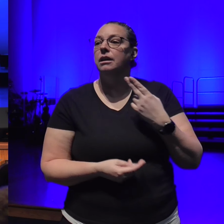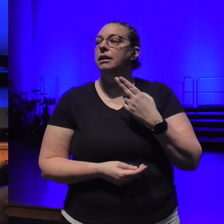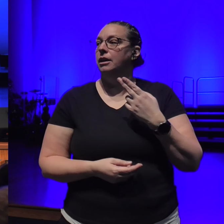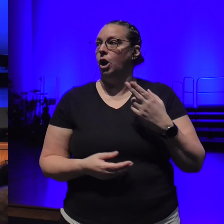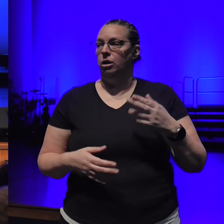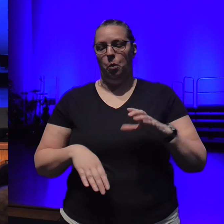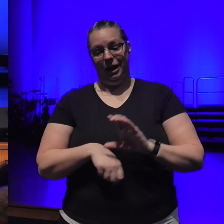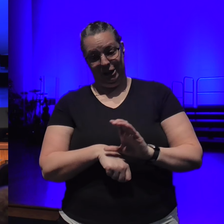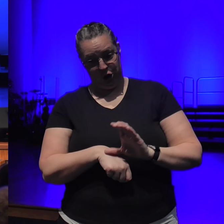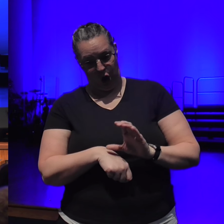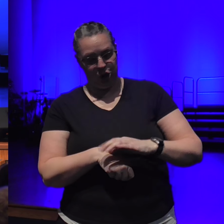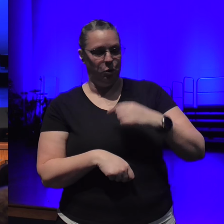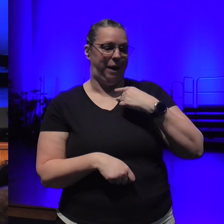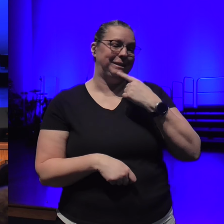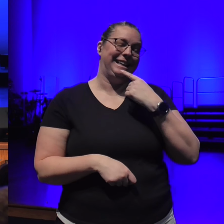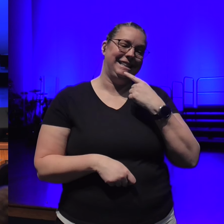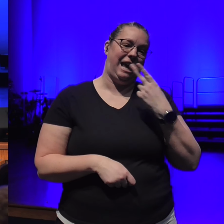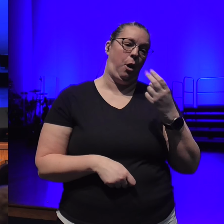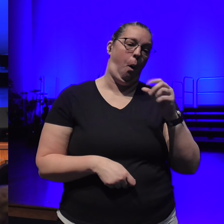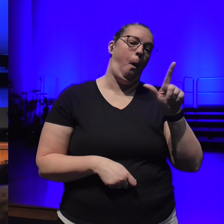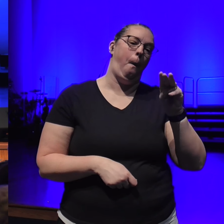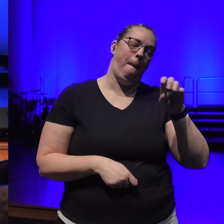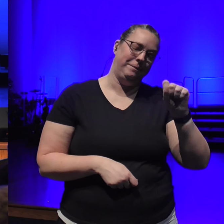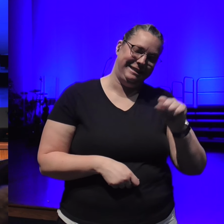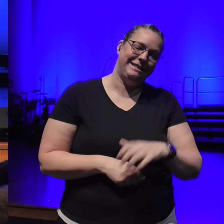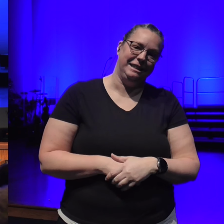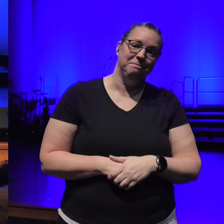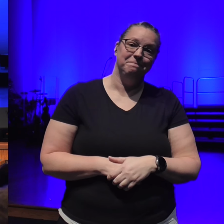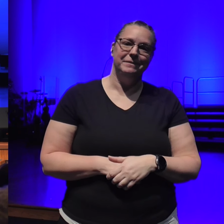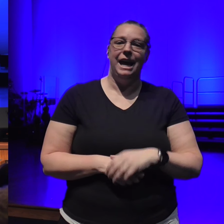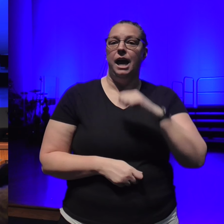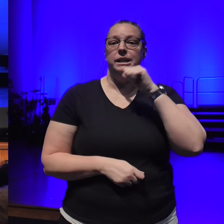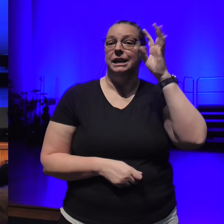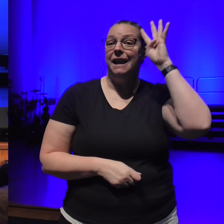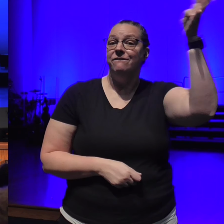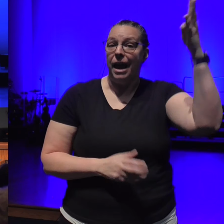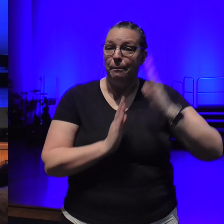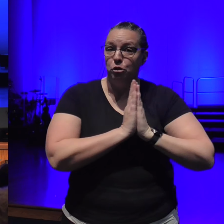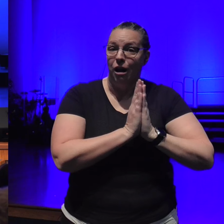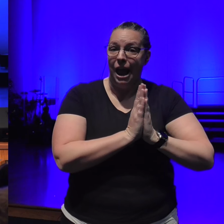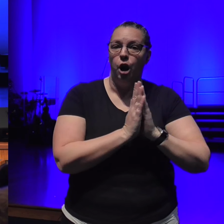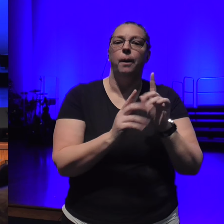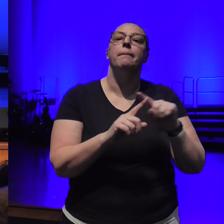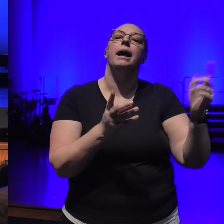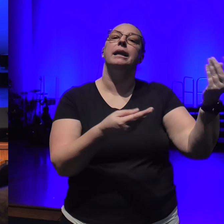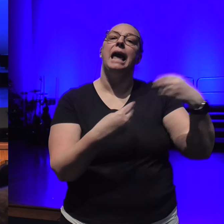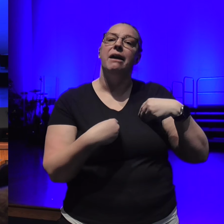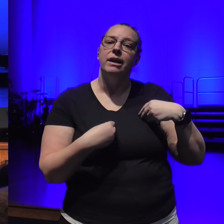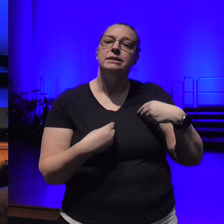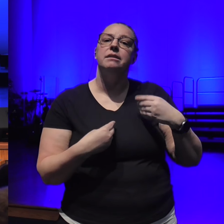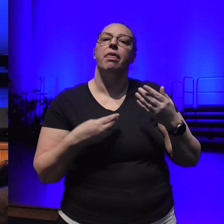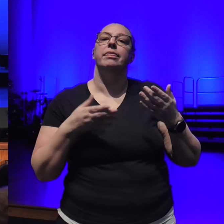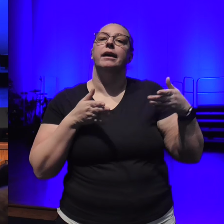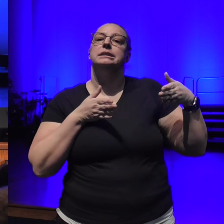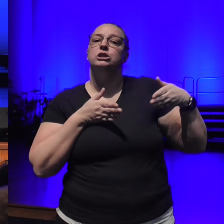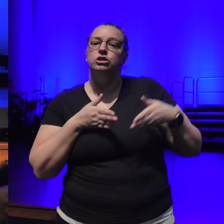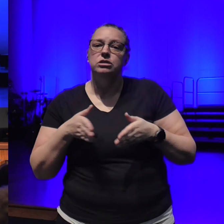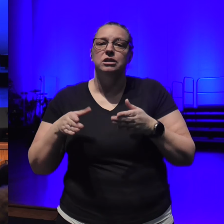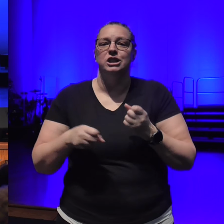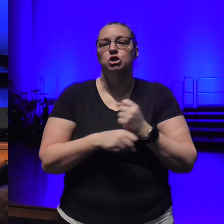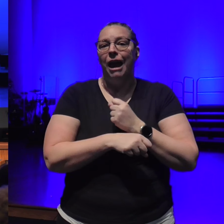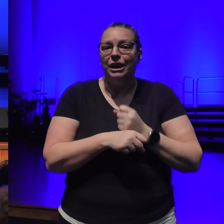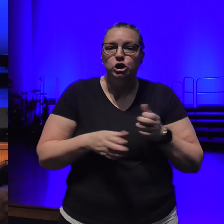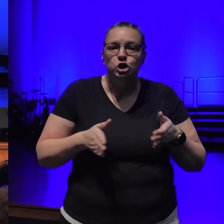We're in his church, so I'm going to go with Ernest Holmes, who didn't invent prayer, but gave us this methodology of prayer.